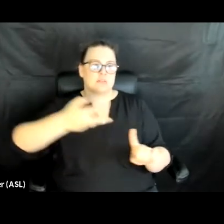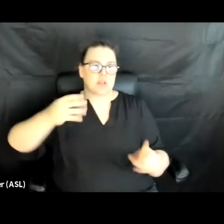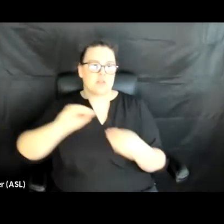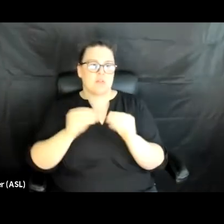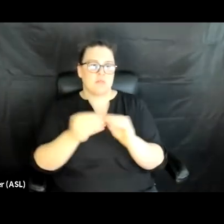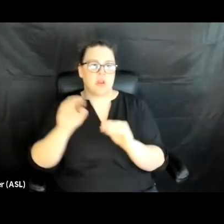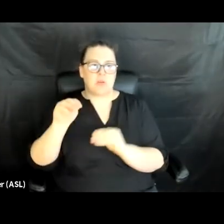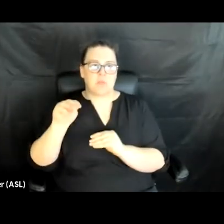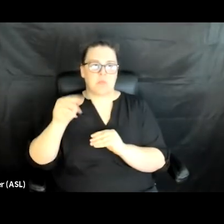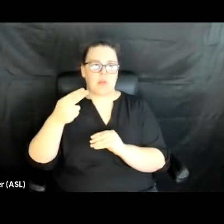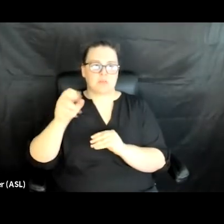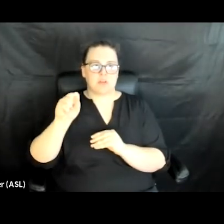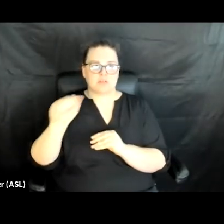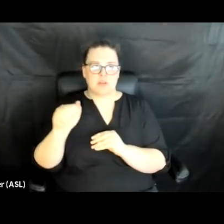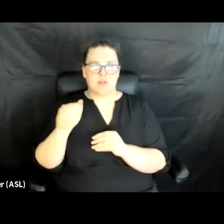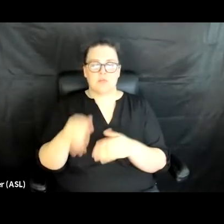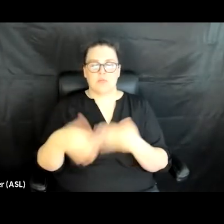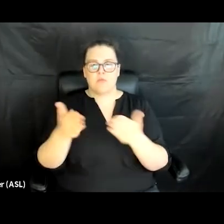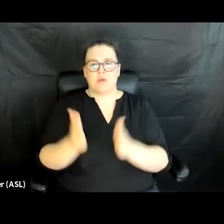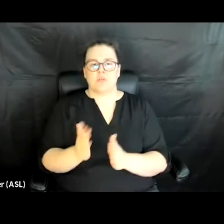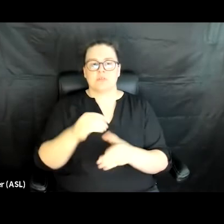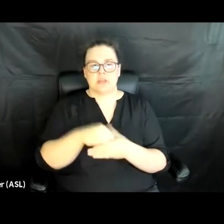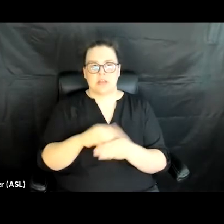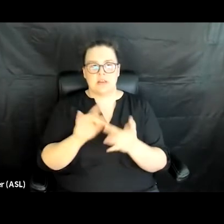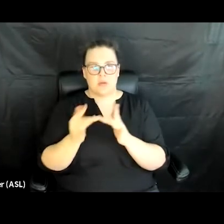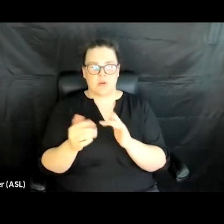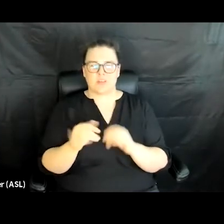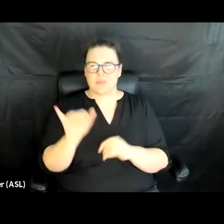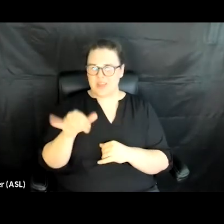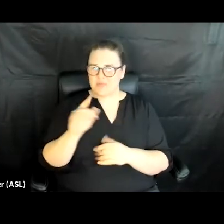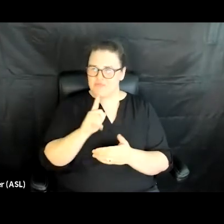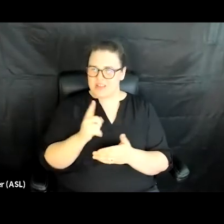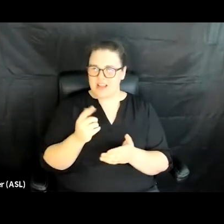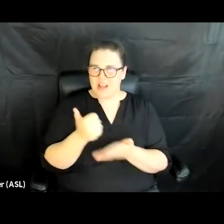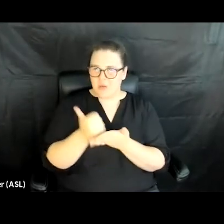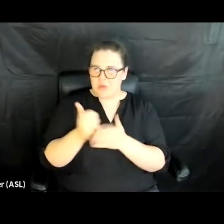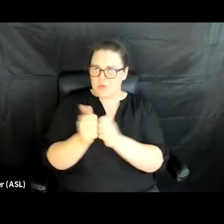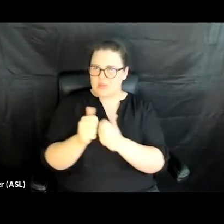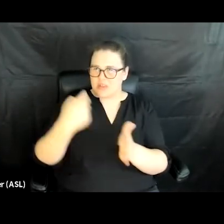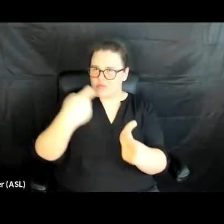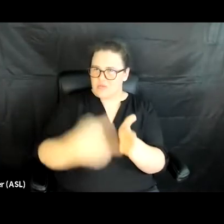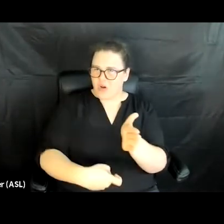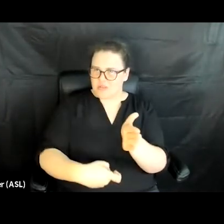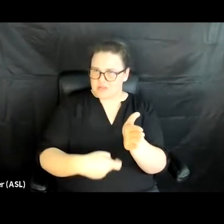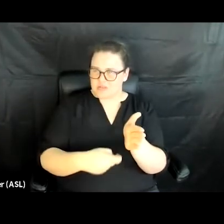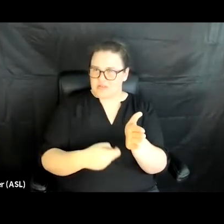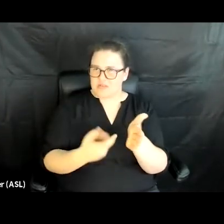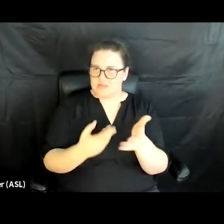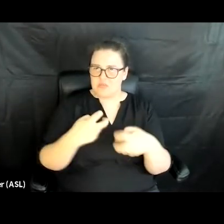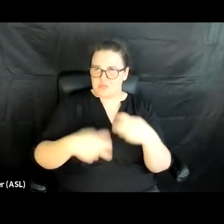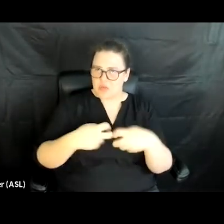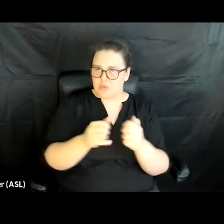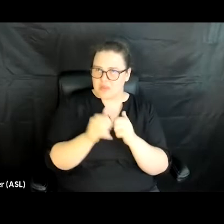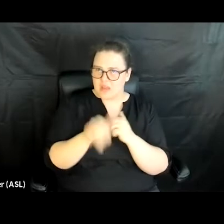abuse services. Those would be the cost elements, under cost and access, let's say. So I